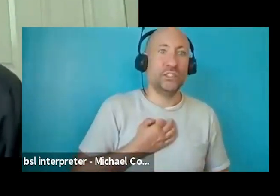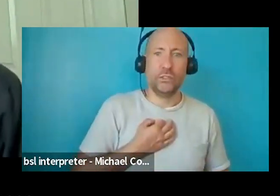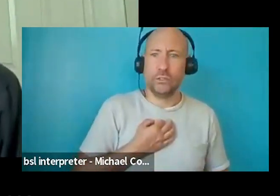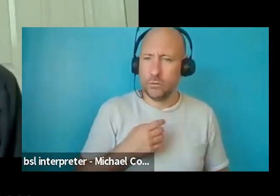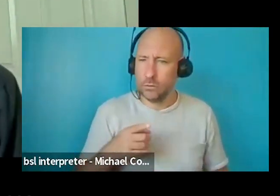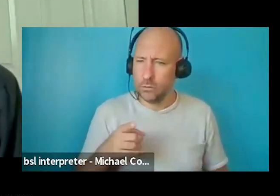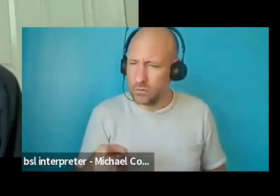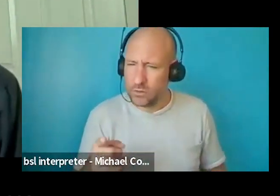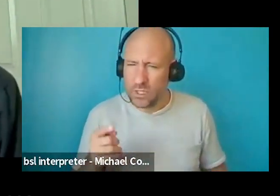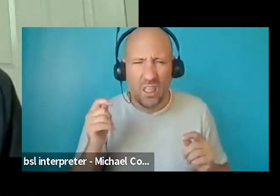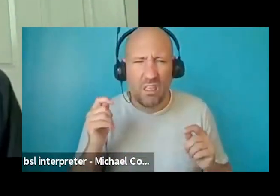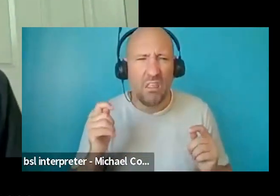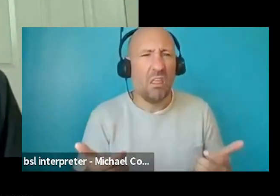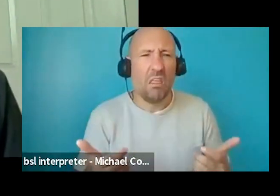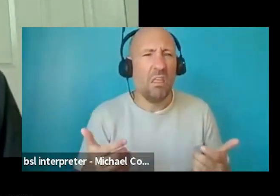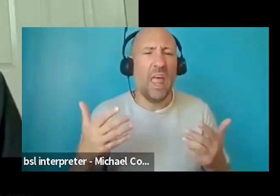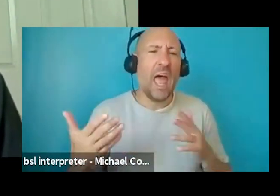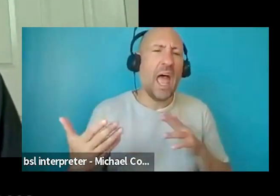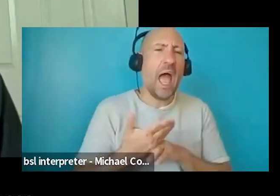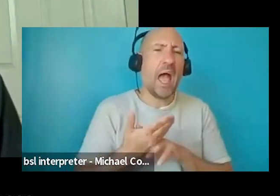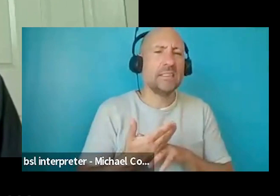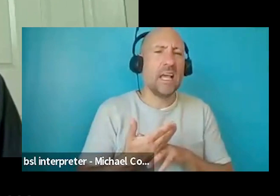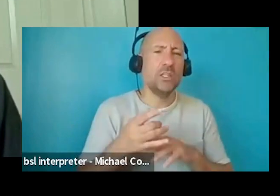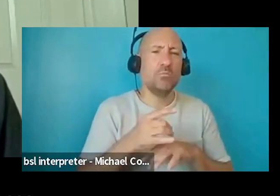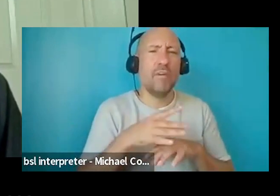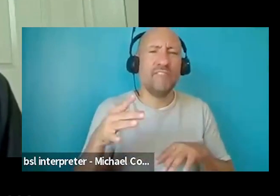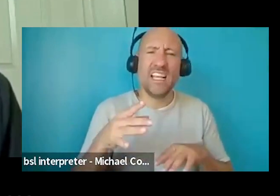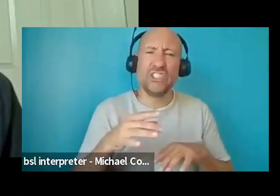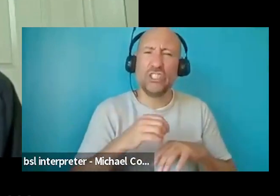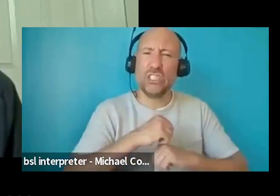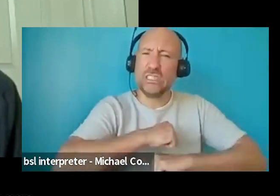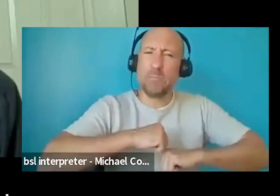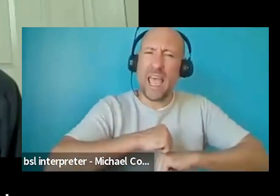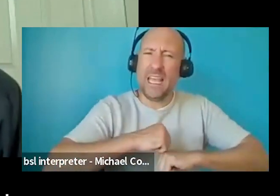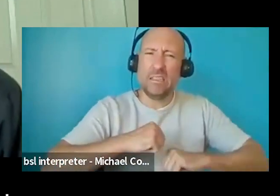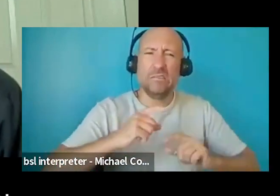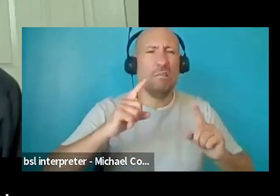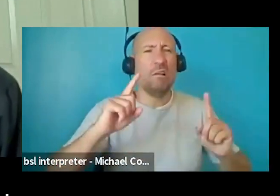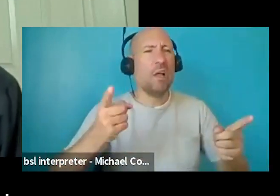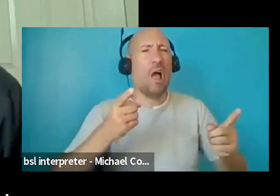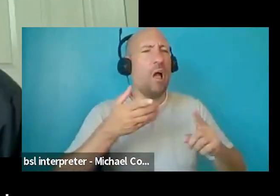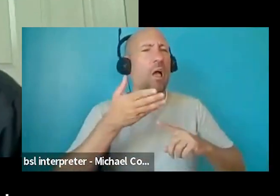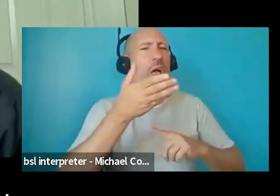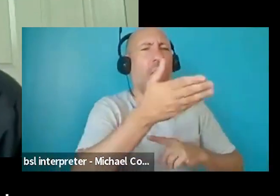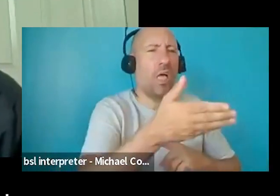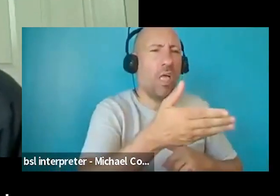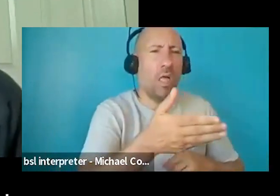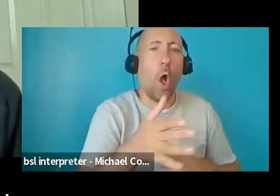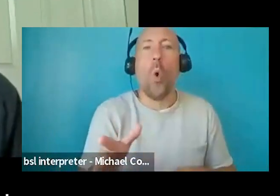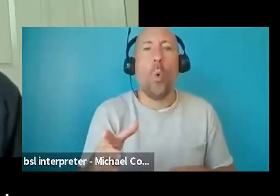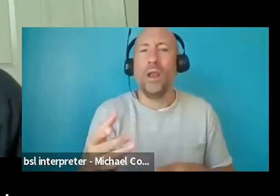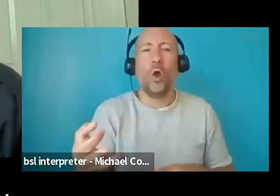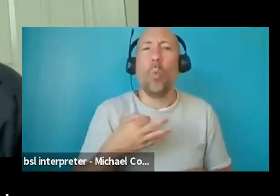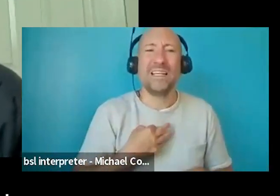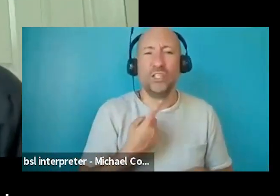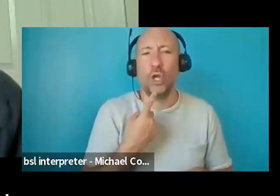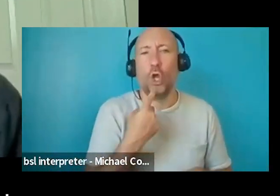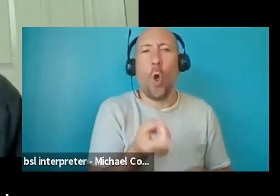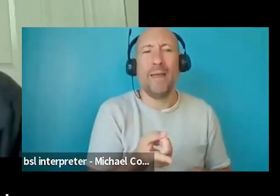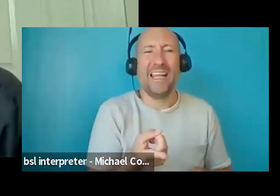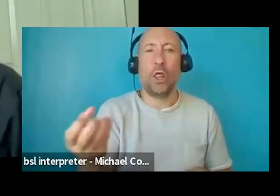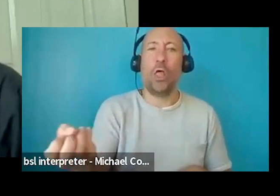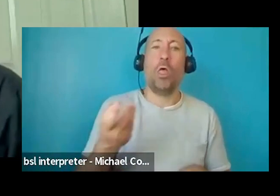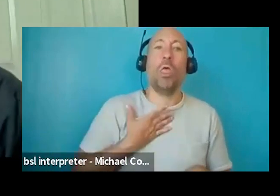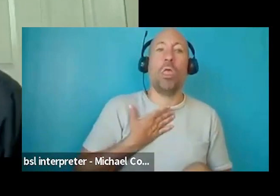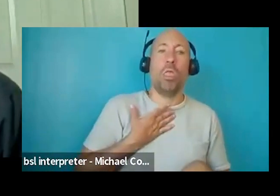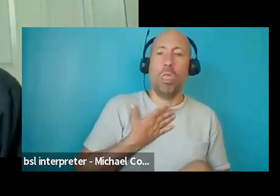Lack of access to professional spaces makes this difficult. I think that's more of a comment than a question